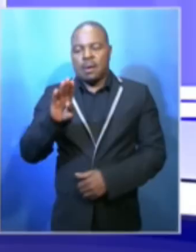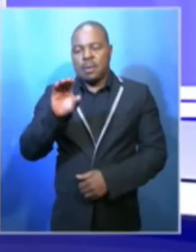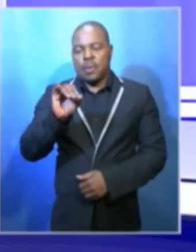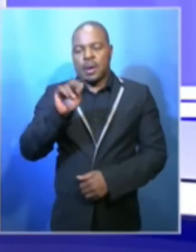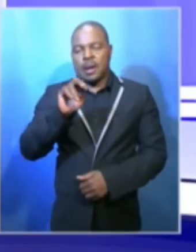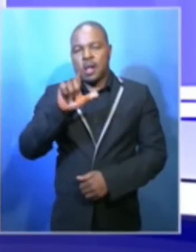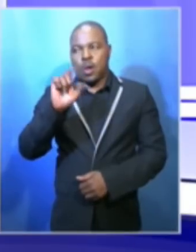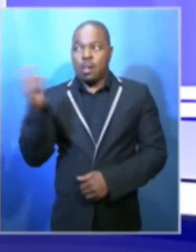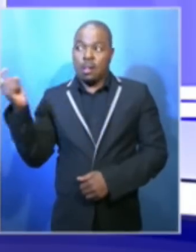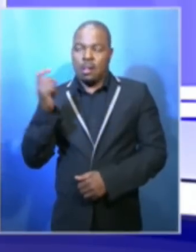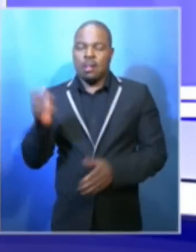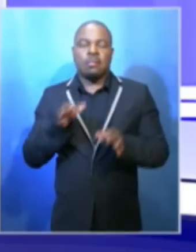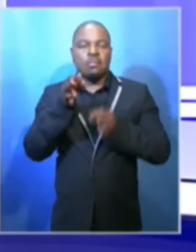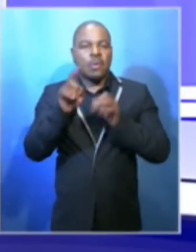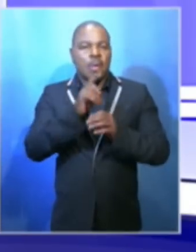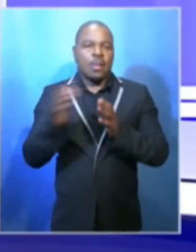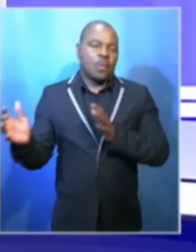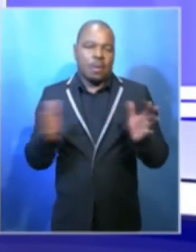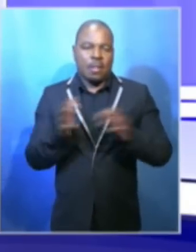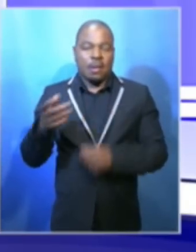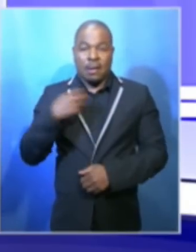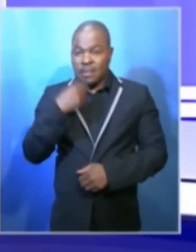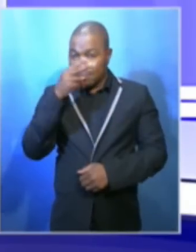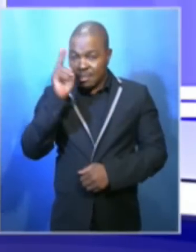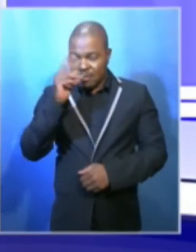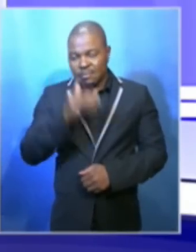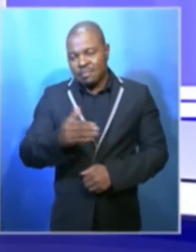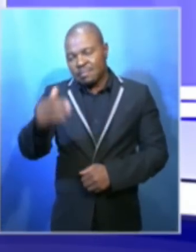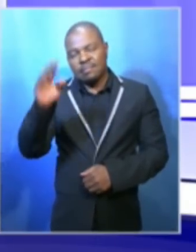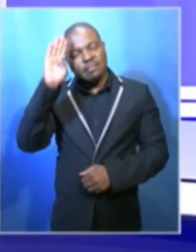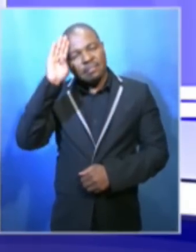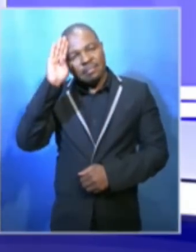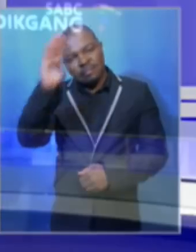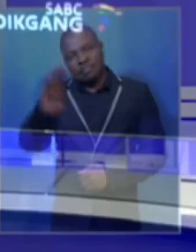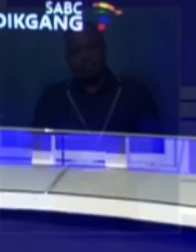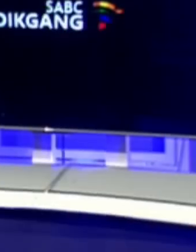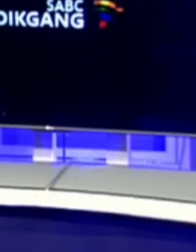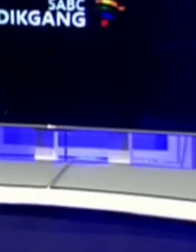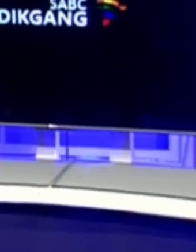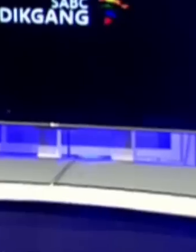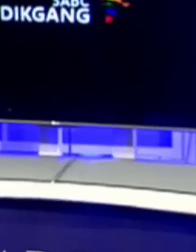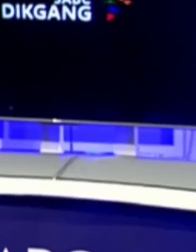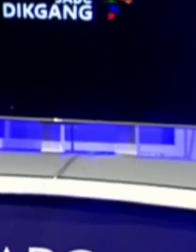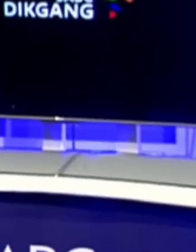maemo a bosa go fitla re kopana gape mo nakong e tlang sala sentle.